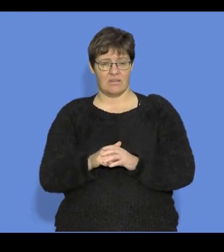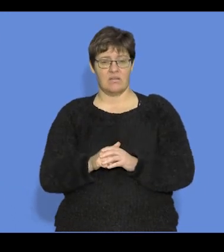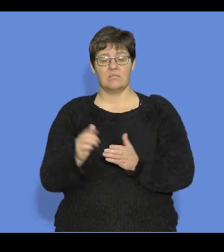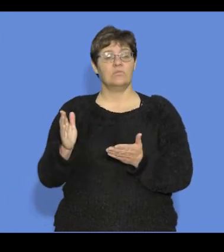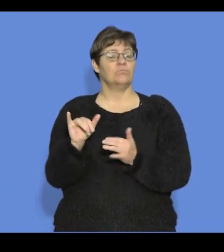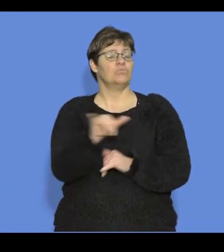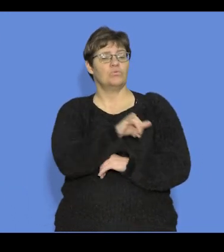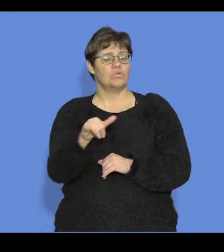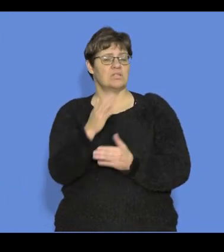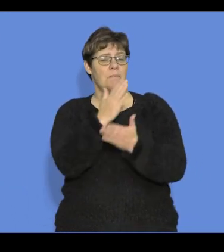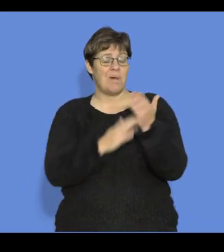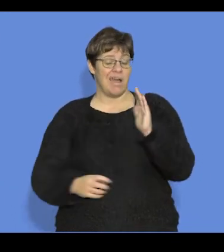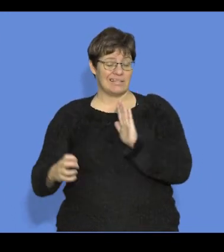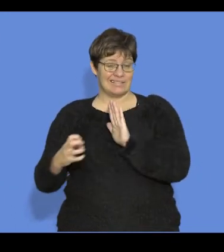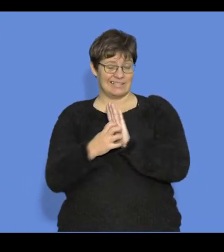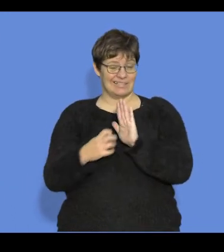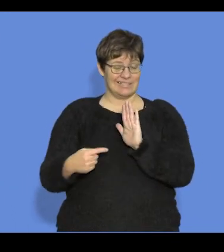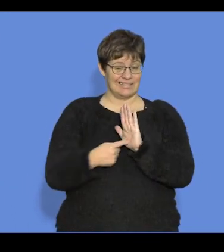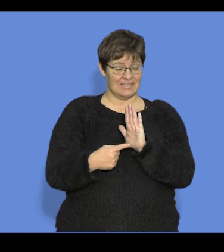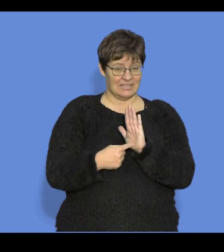part of the diagram